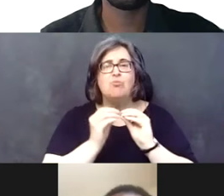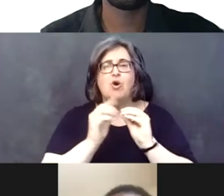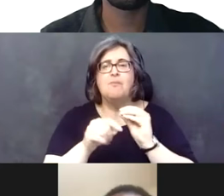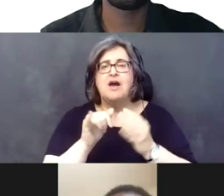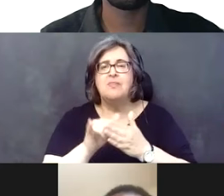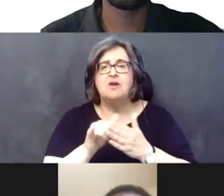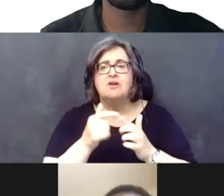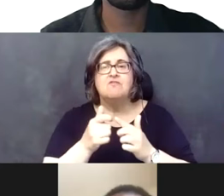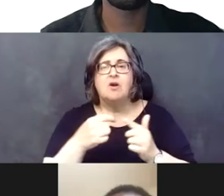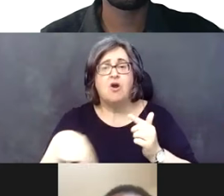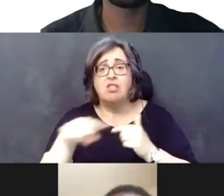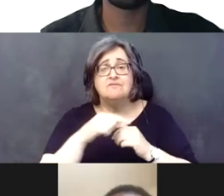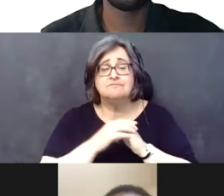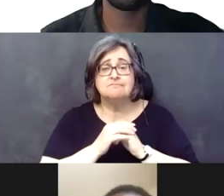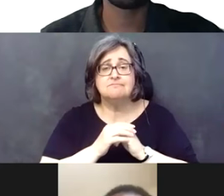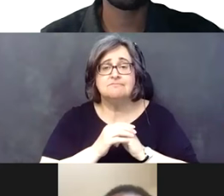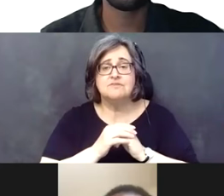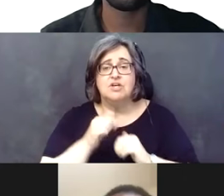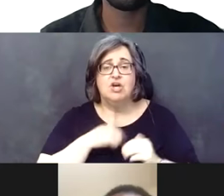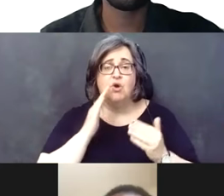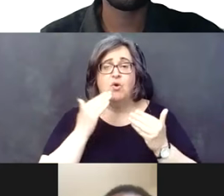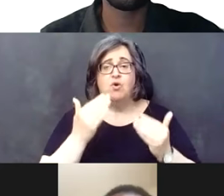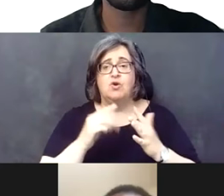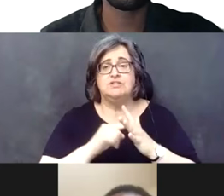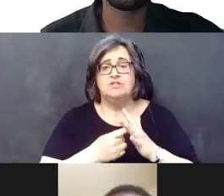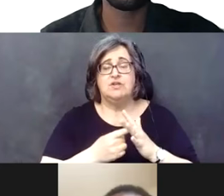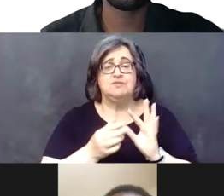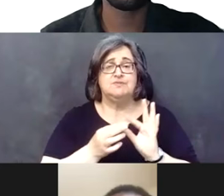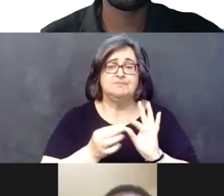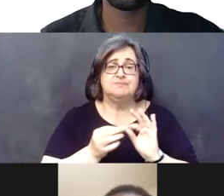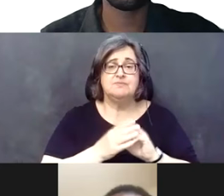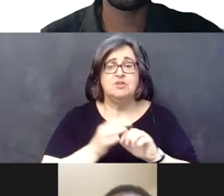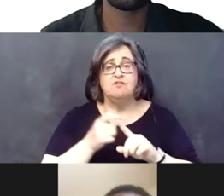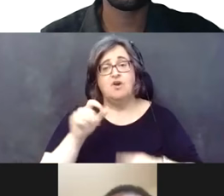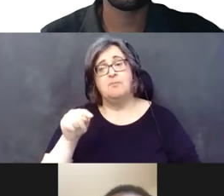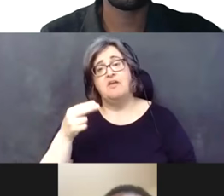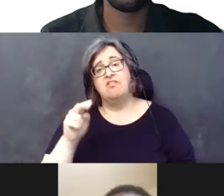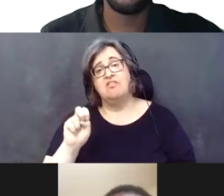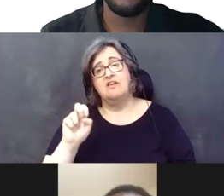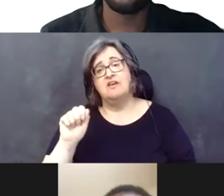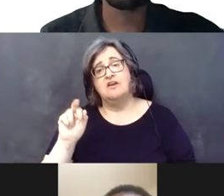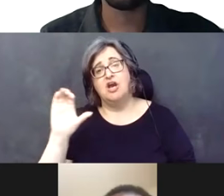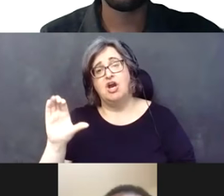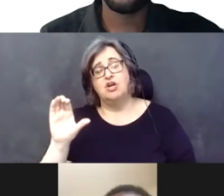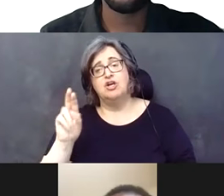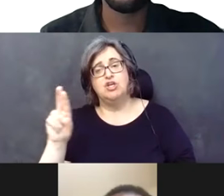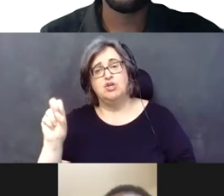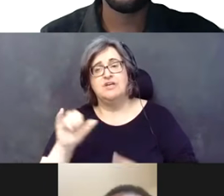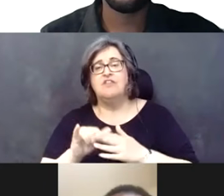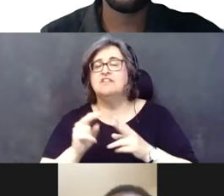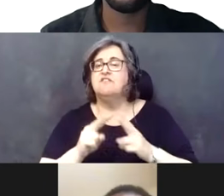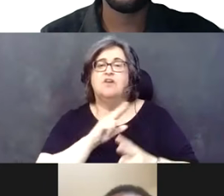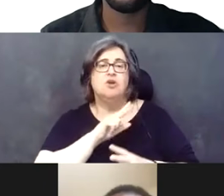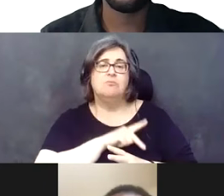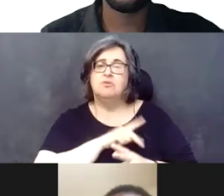from everybody. And I'll go ahead and kick things off and just say, from the ARC US perspective, this is a very, very